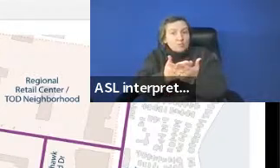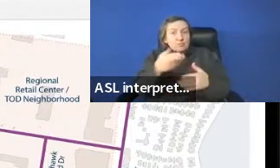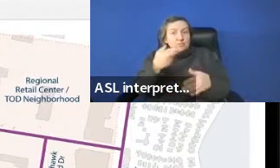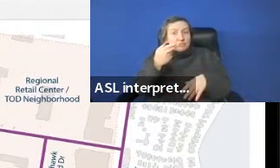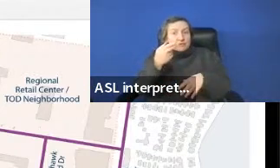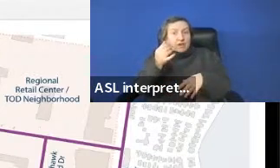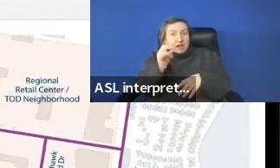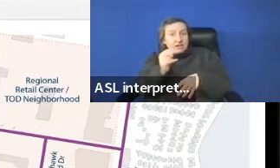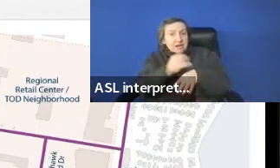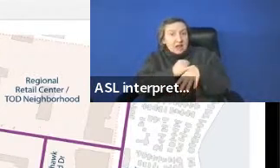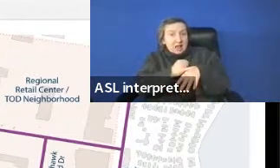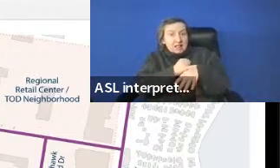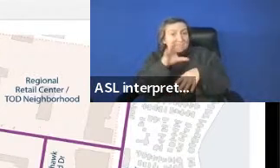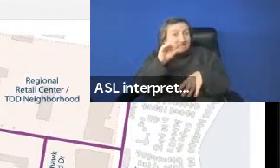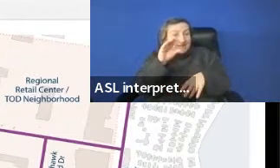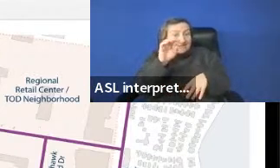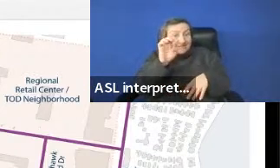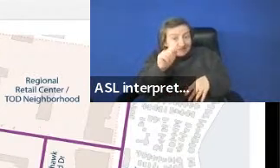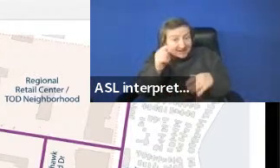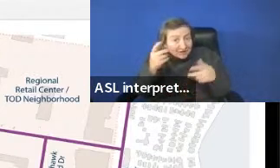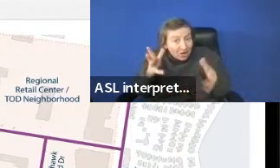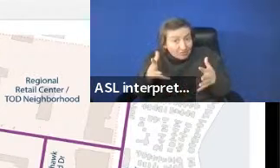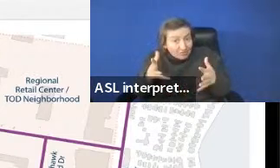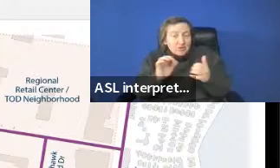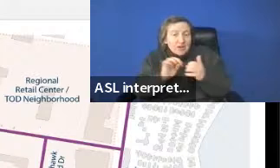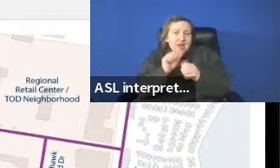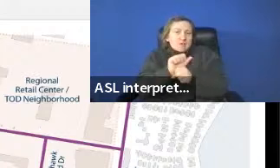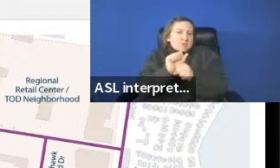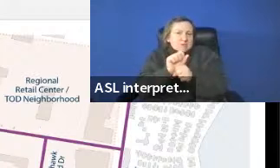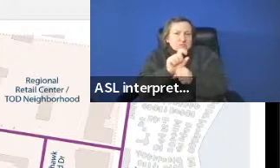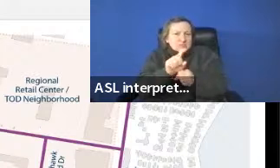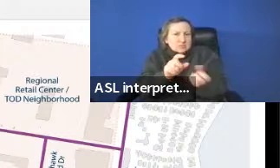feet in the air, or how does this all work?